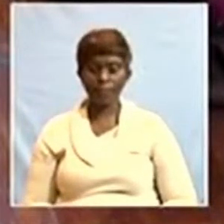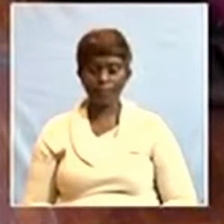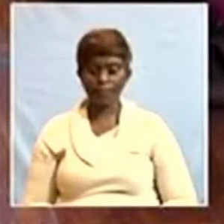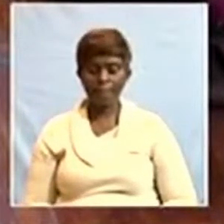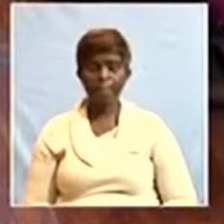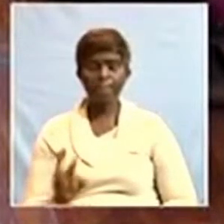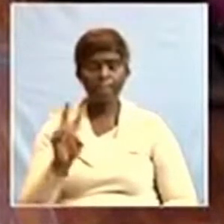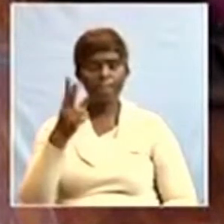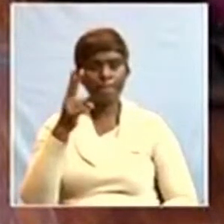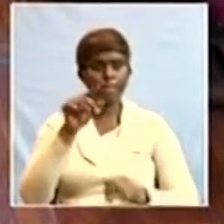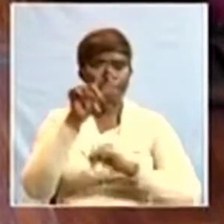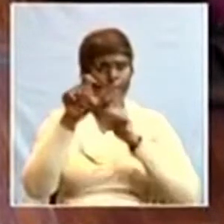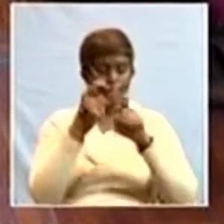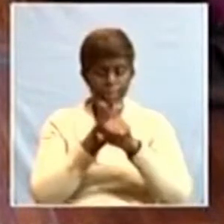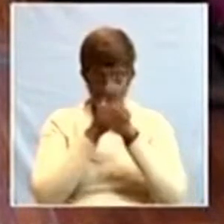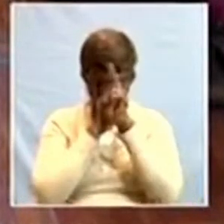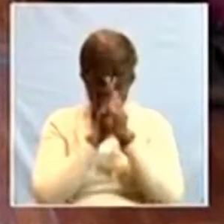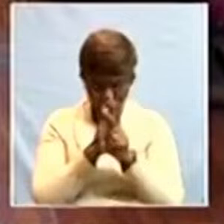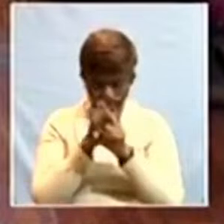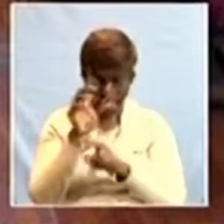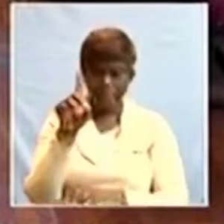The second question from Honorable Daka.